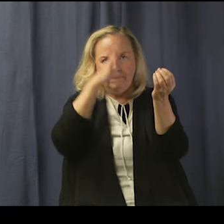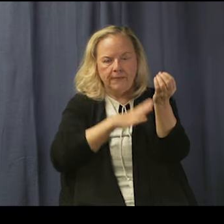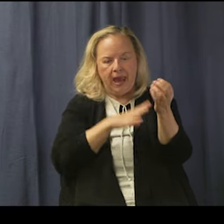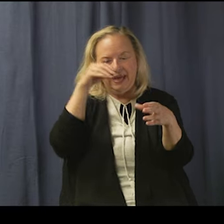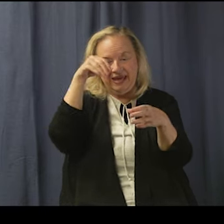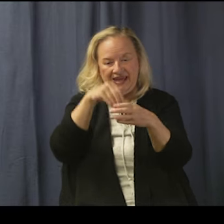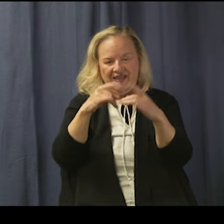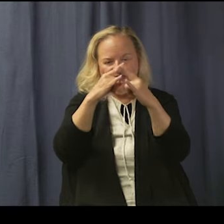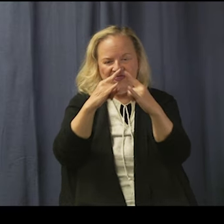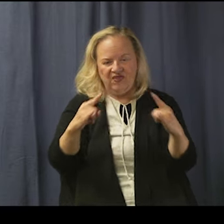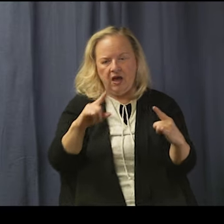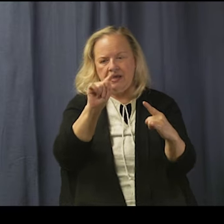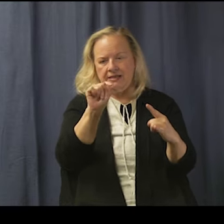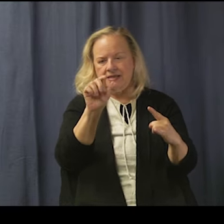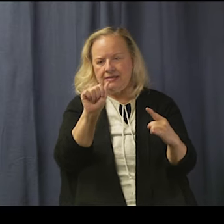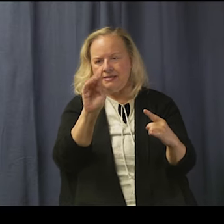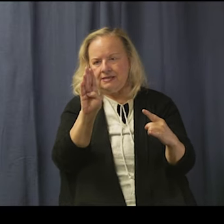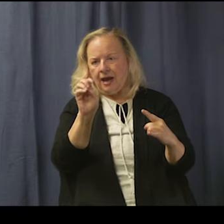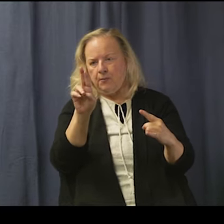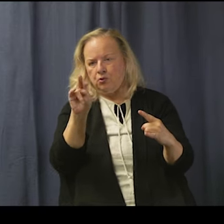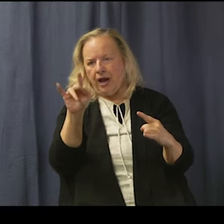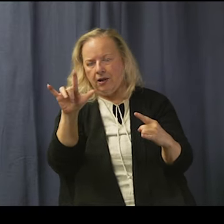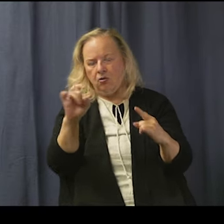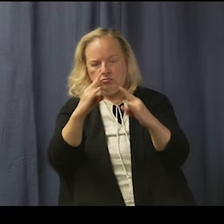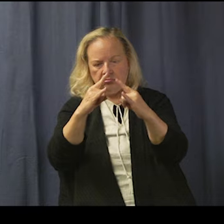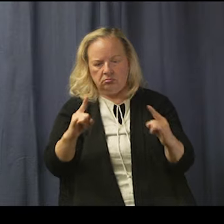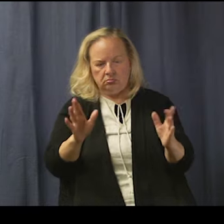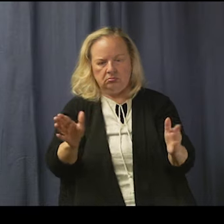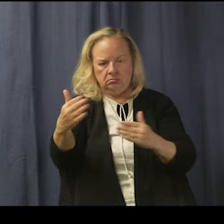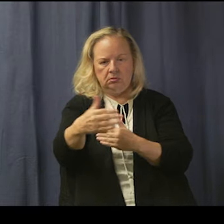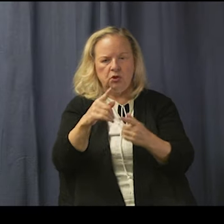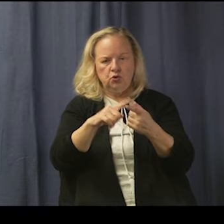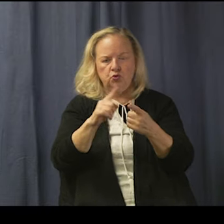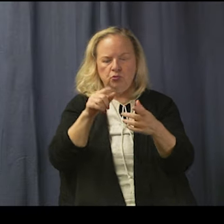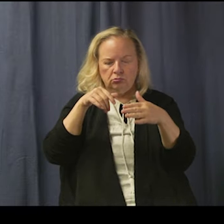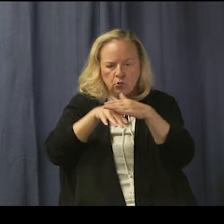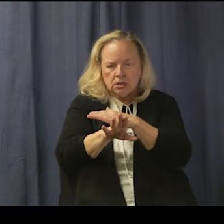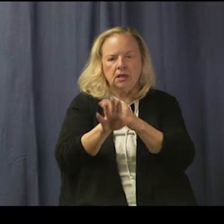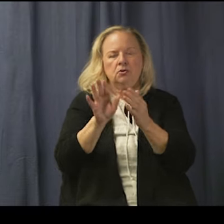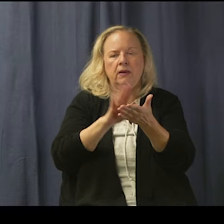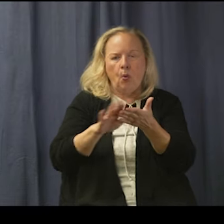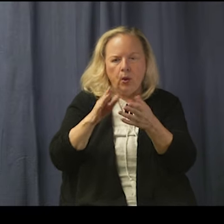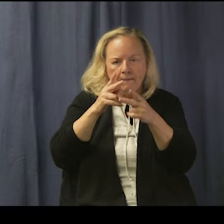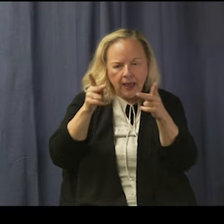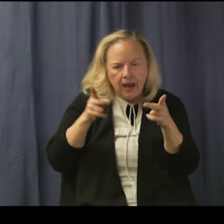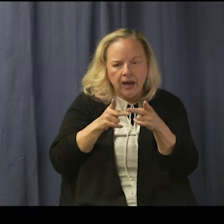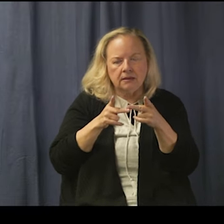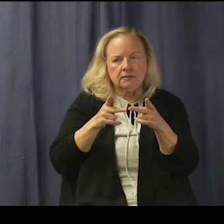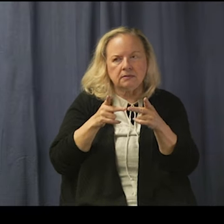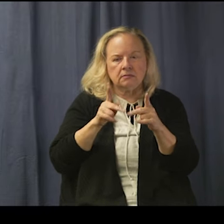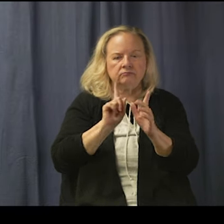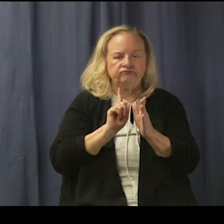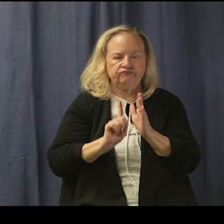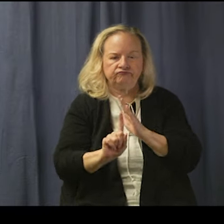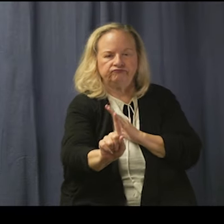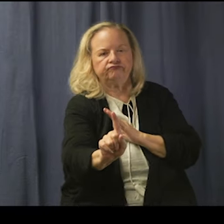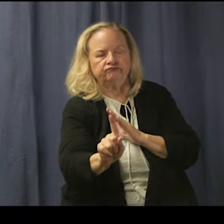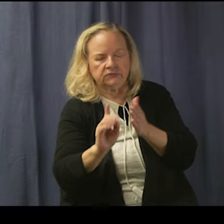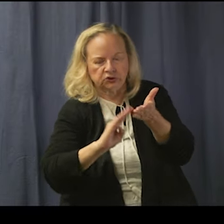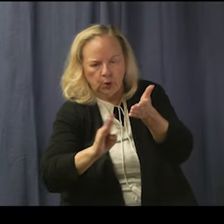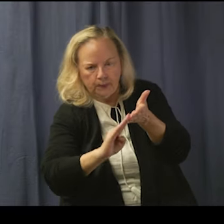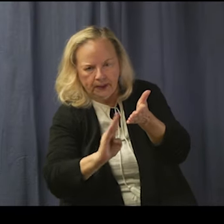in the tabernacle of the congregation when he goes in to make atonement in the holy place until he comes out and has made atonement,